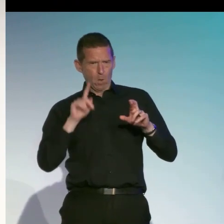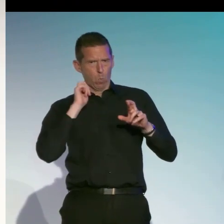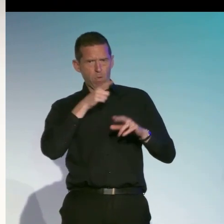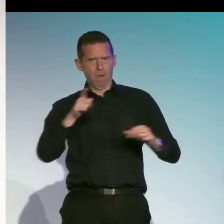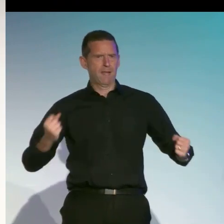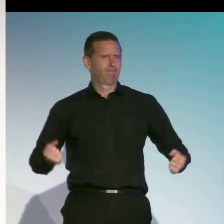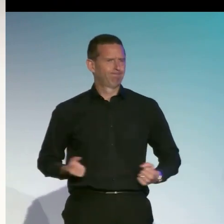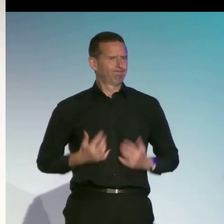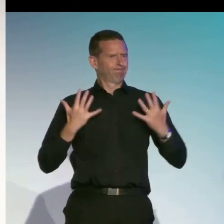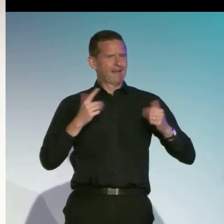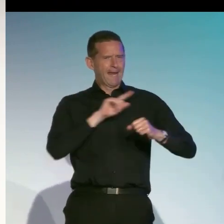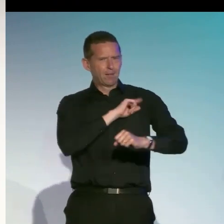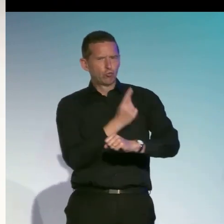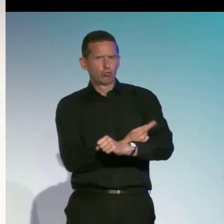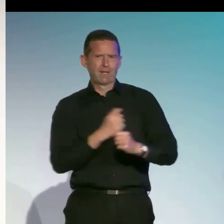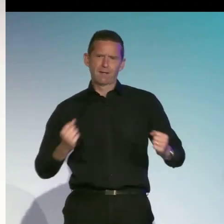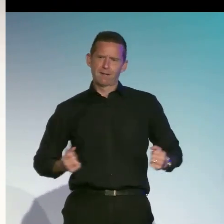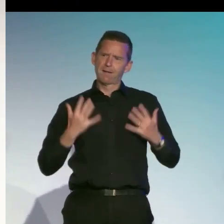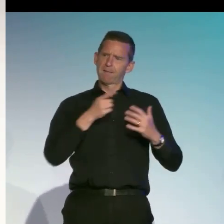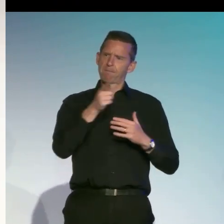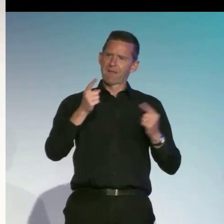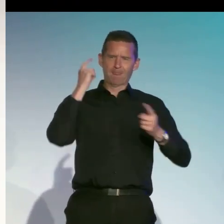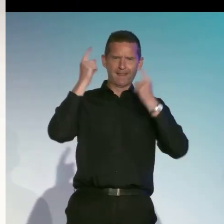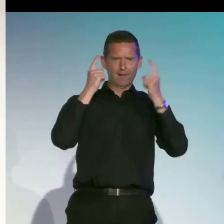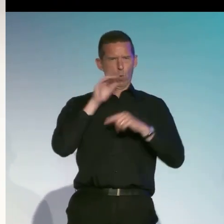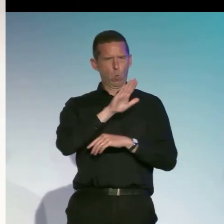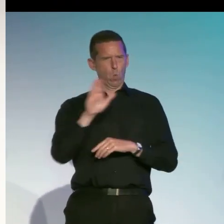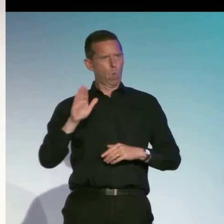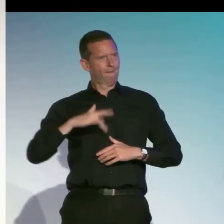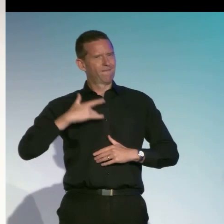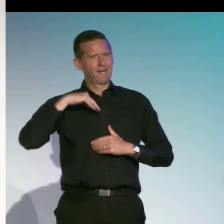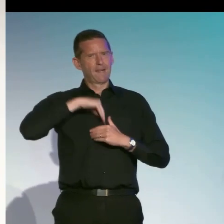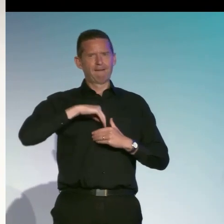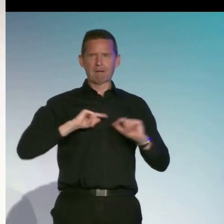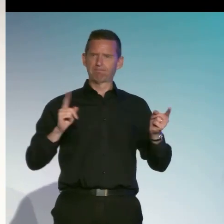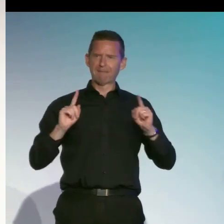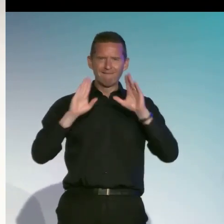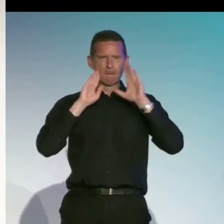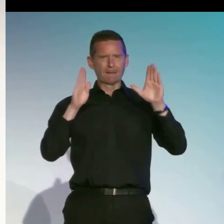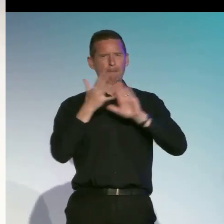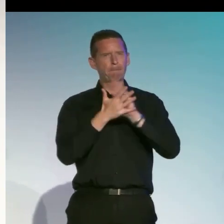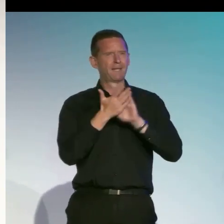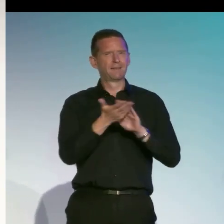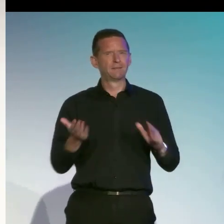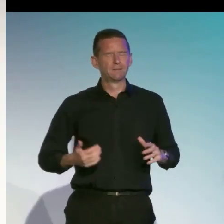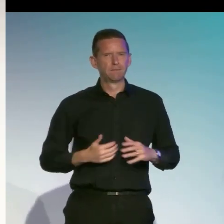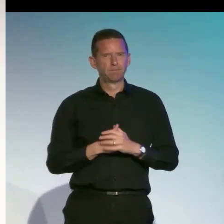energizes you and kind of engages you to think about your own sense of what fabulousness means to